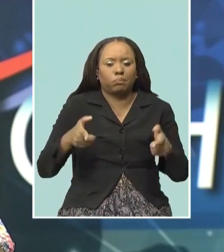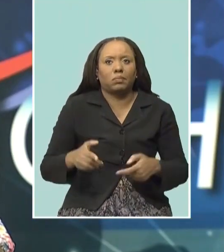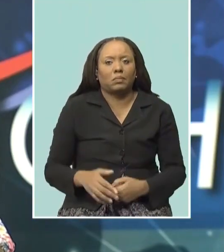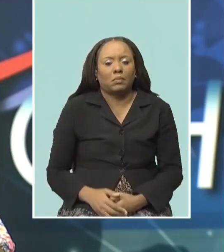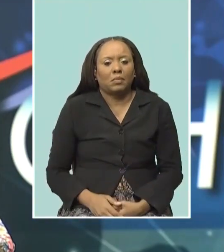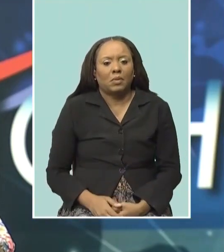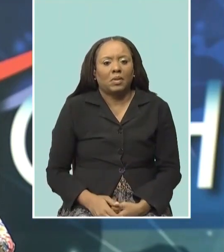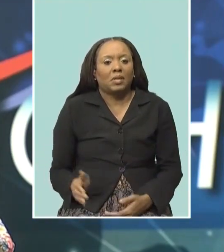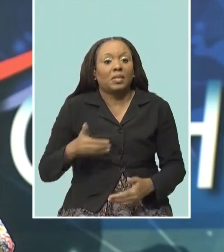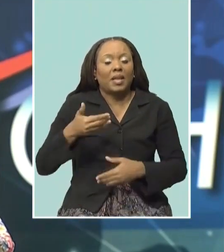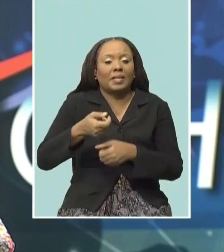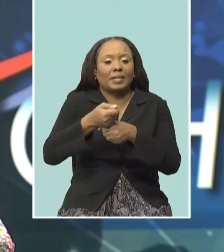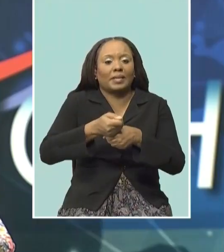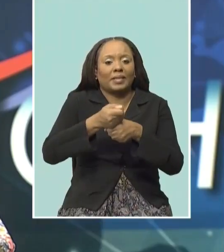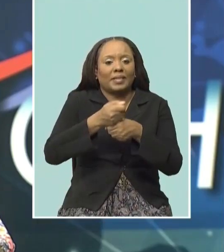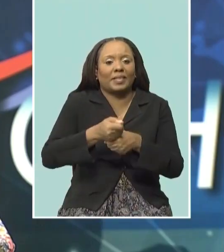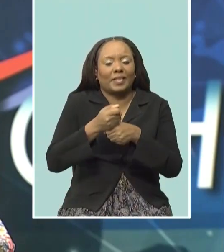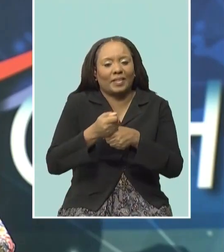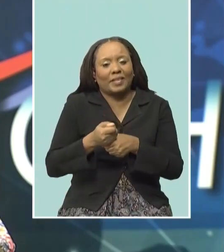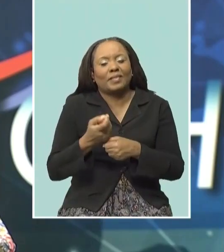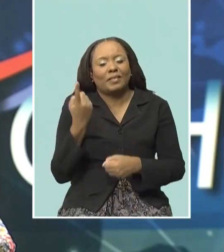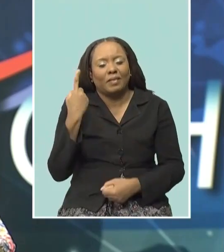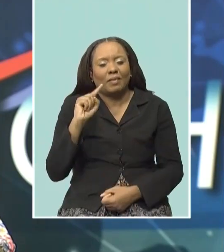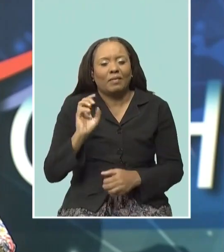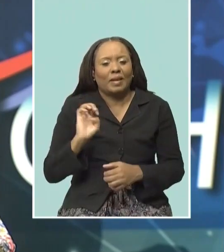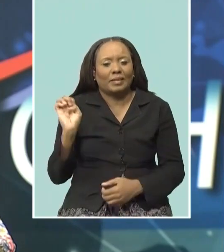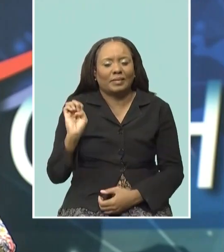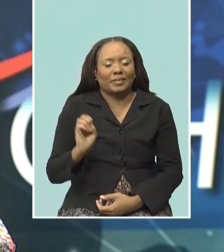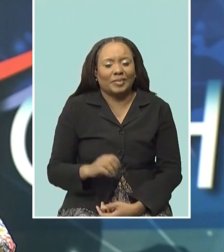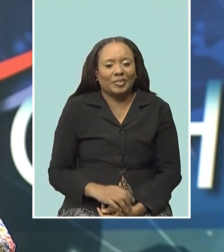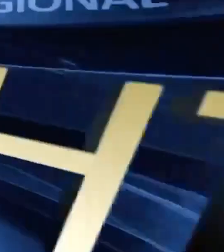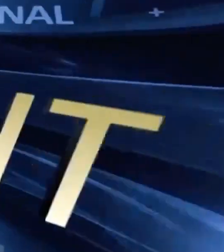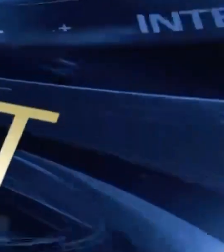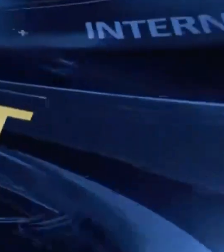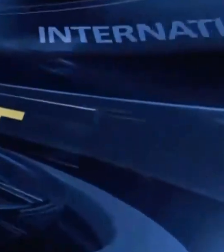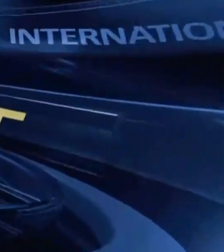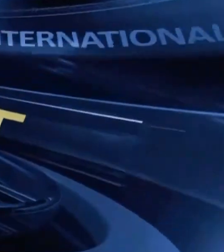Coming up, kite flying returns in a big way.